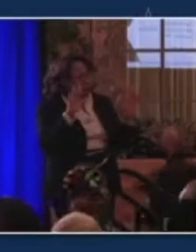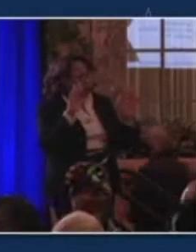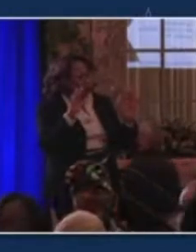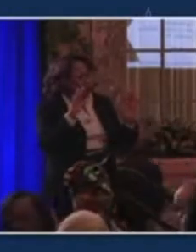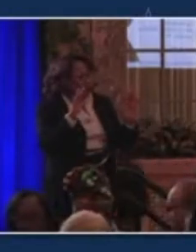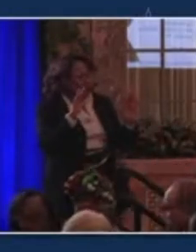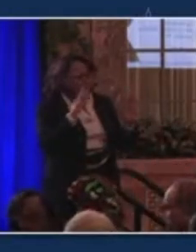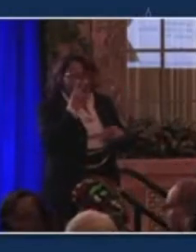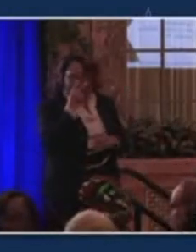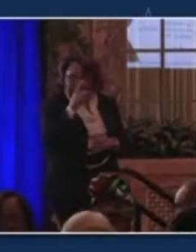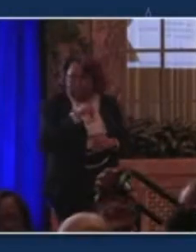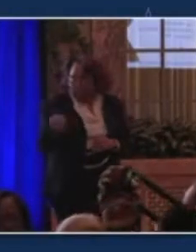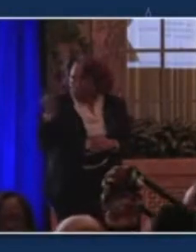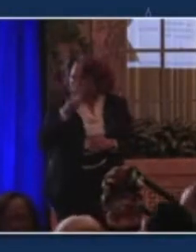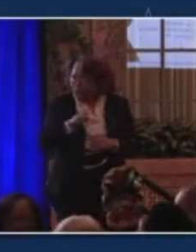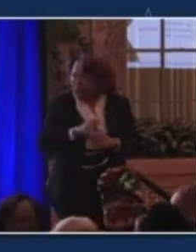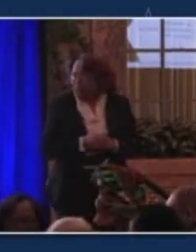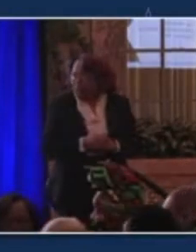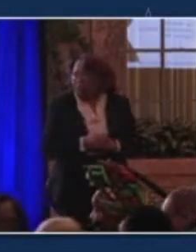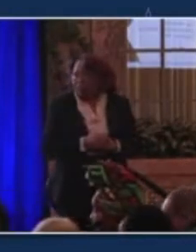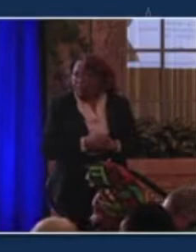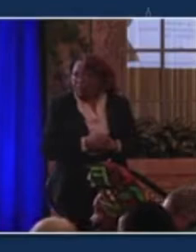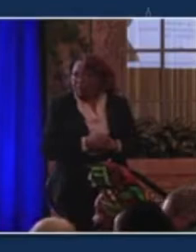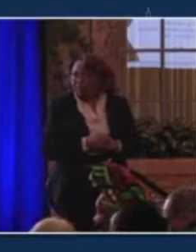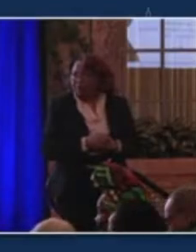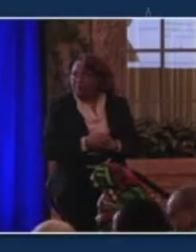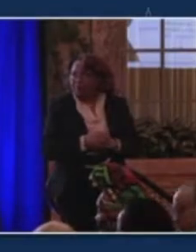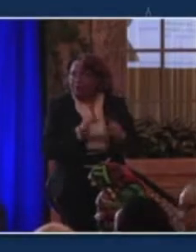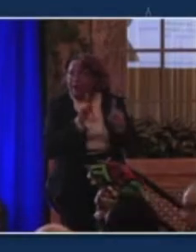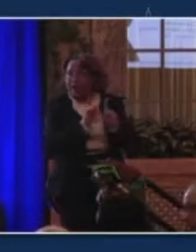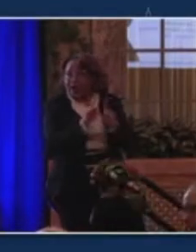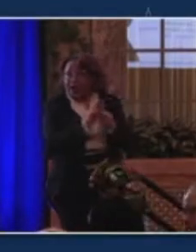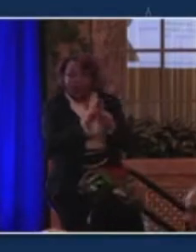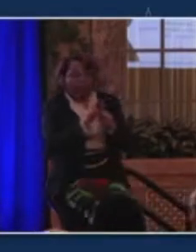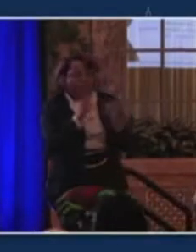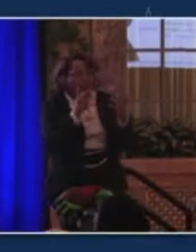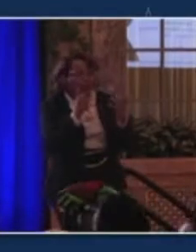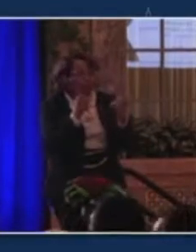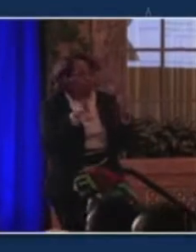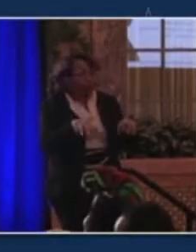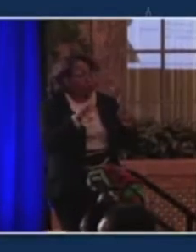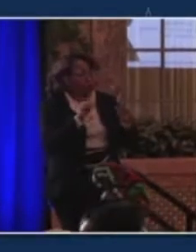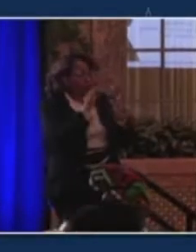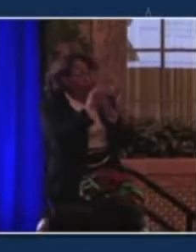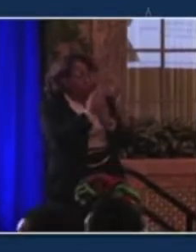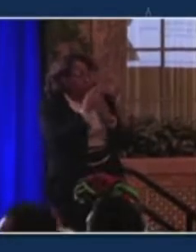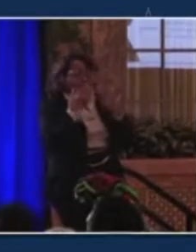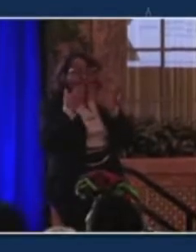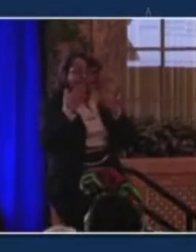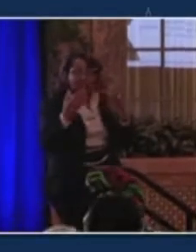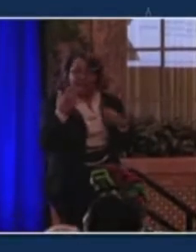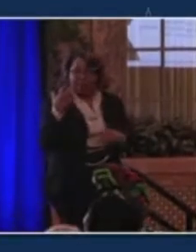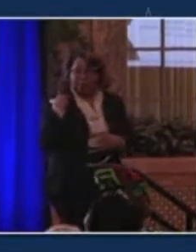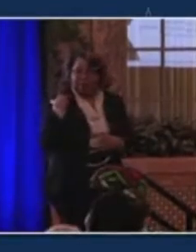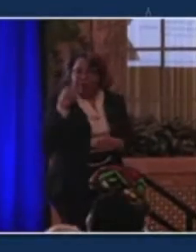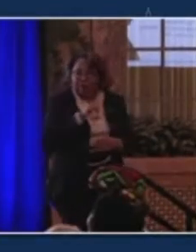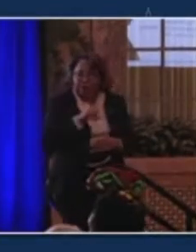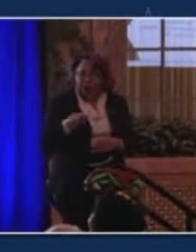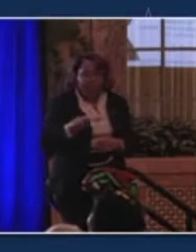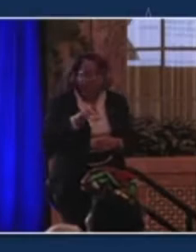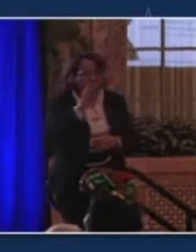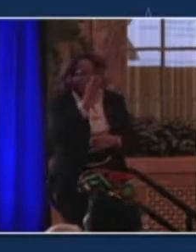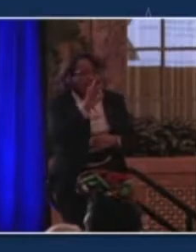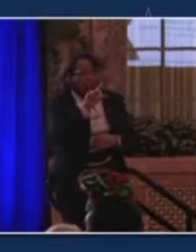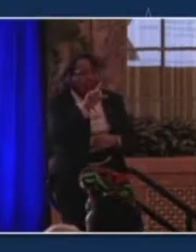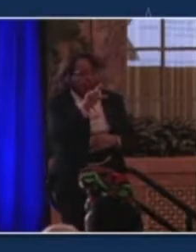and thank you for getting everybody to sit down. I'd also like to take this moment to thank Mayor Lori Lightfoot, First Lady Amy